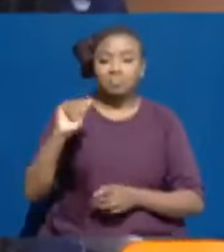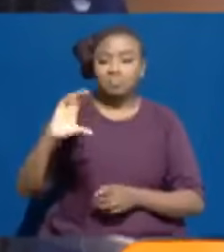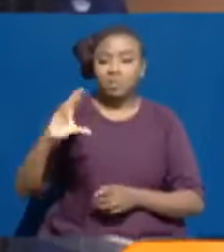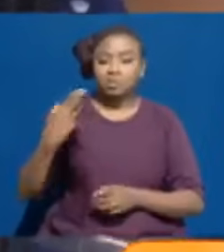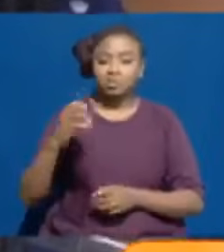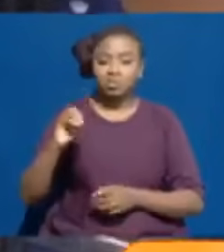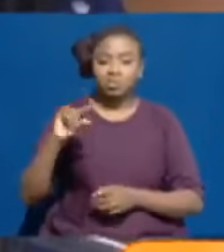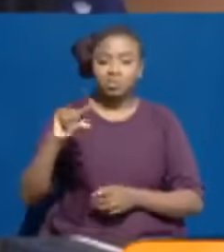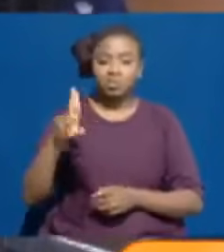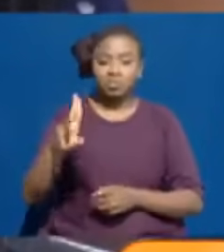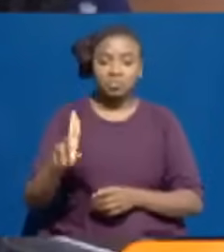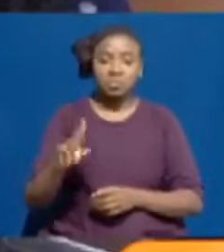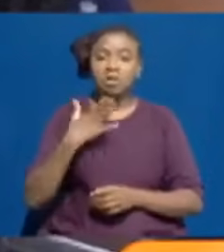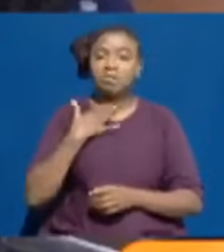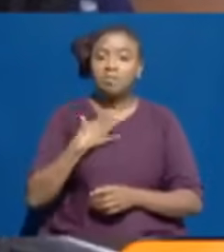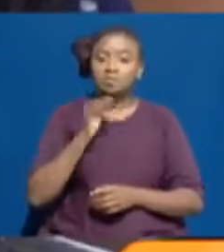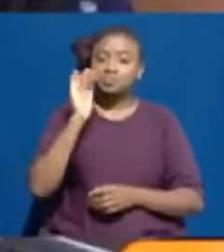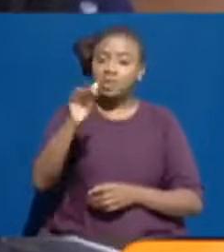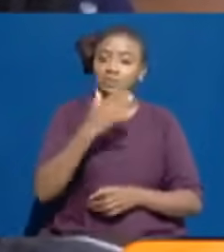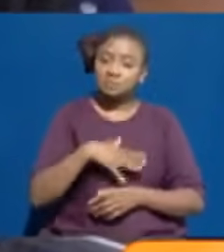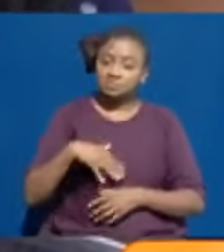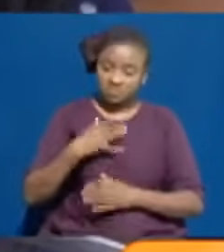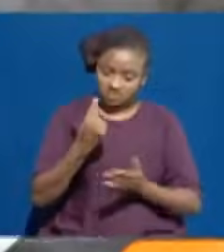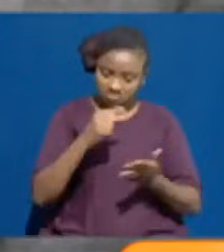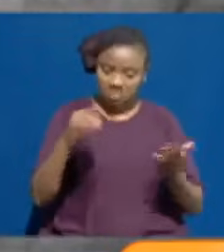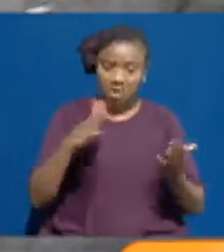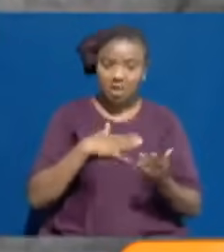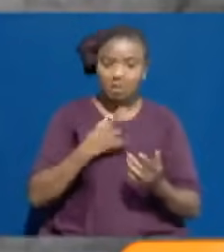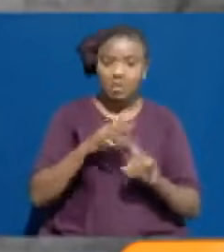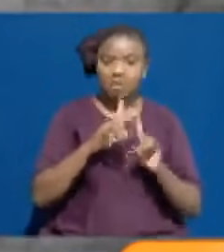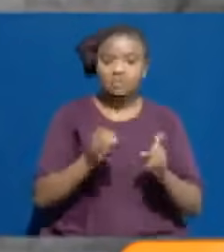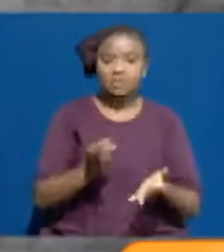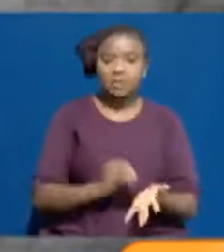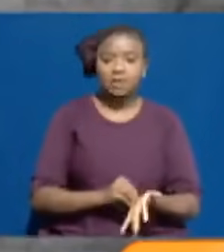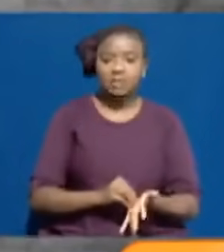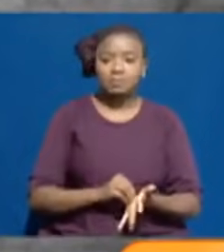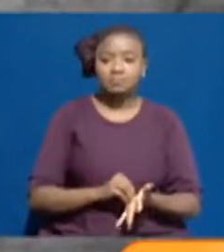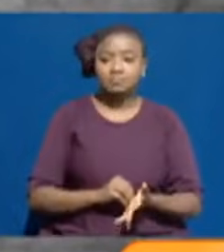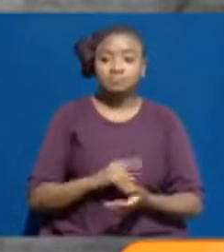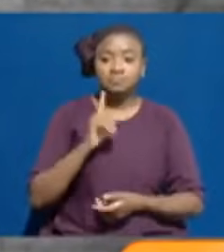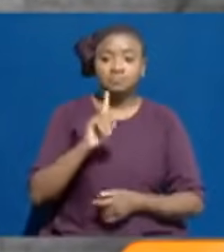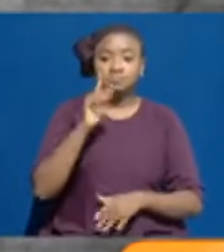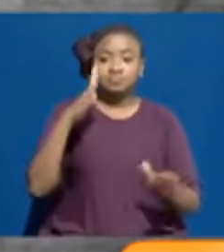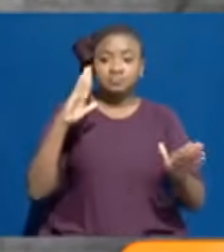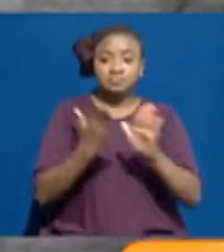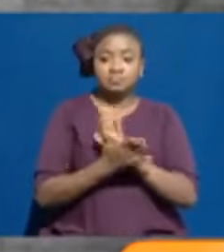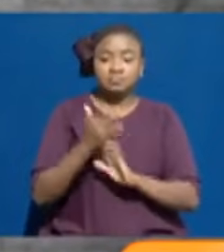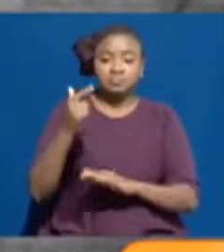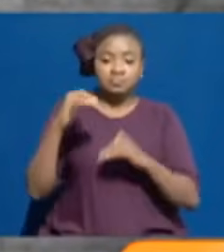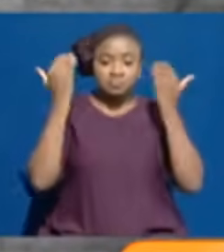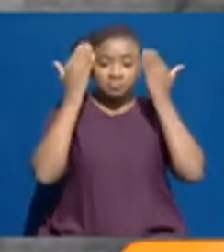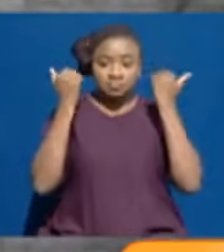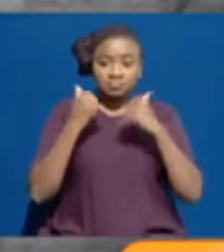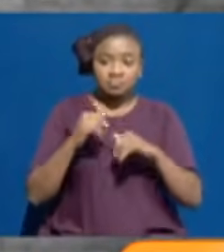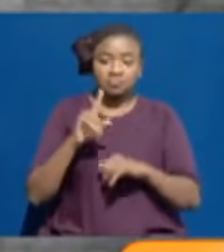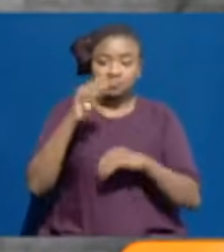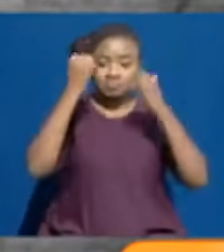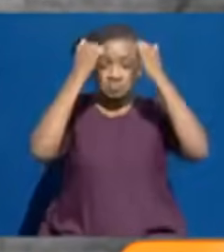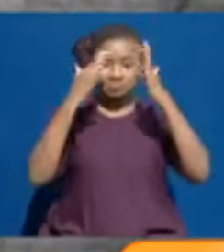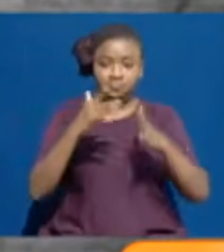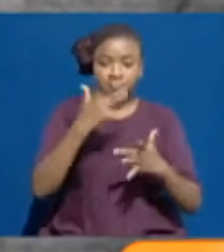would ask you to please remark our papers. In one of the petitions filed today, Pius Keo, a pupil at